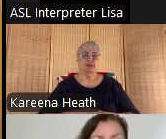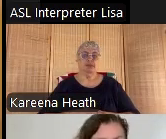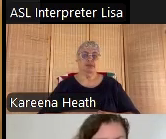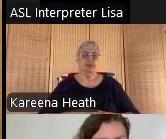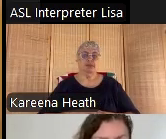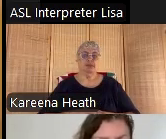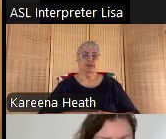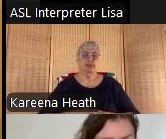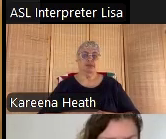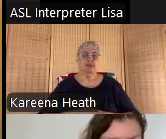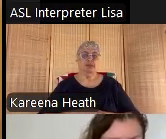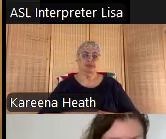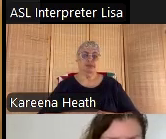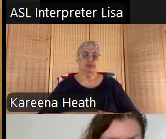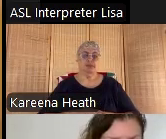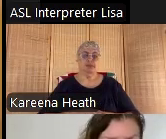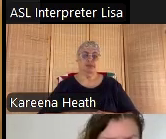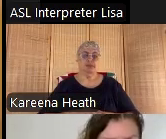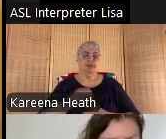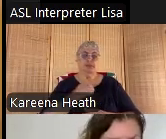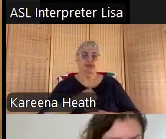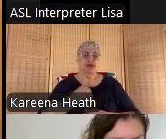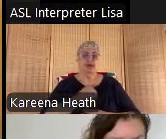Wow. Hold on. I'm sorry.